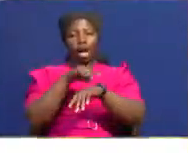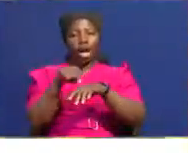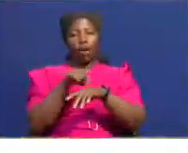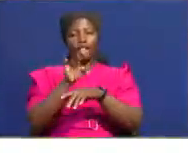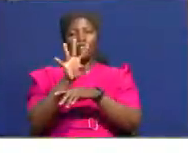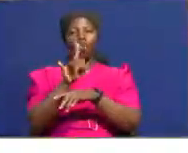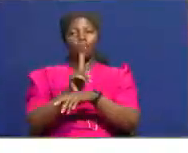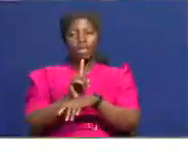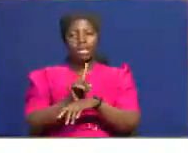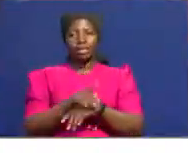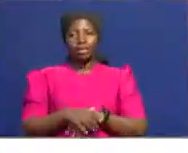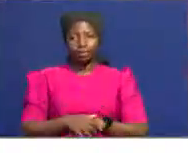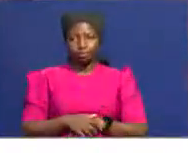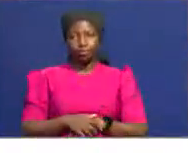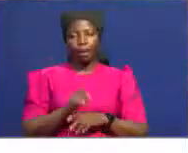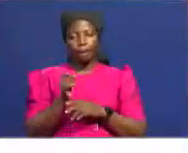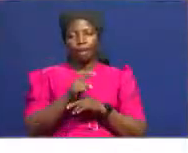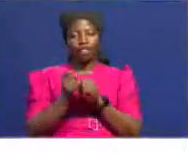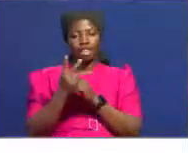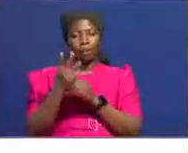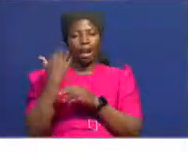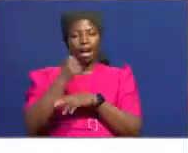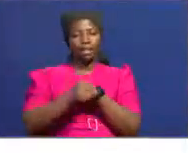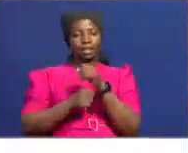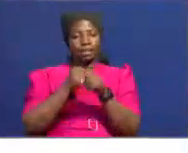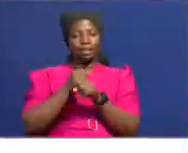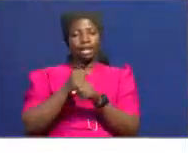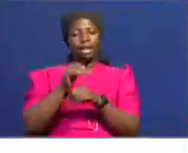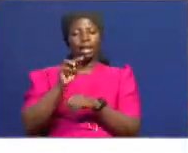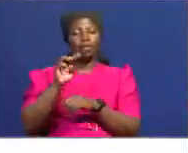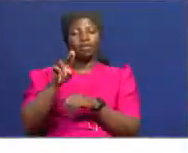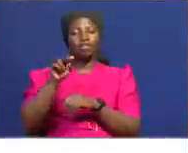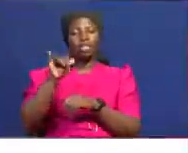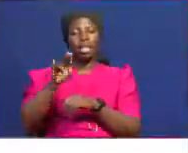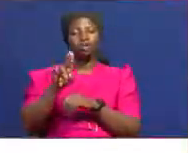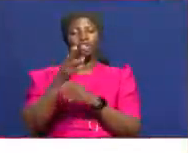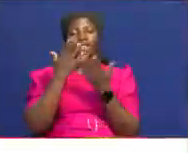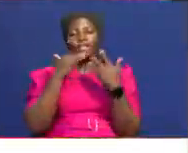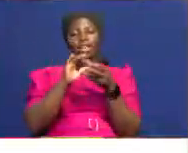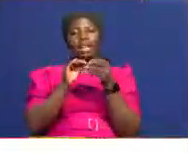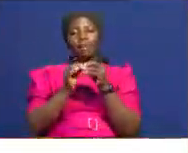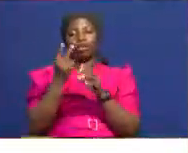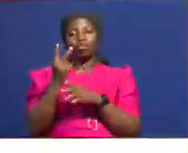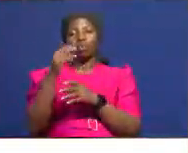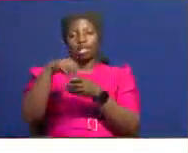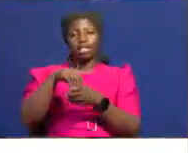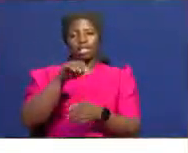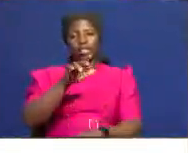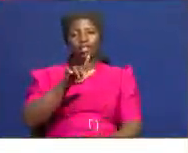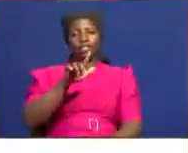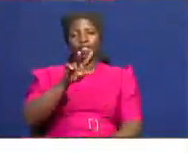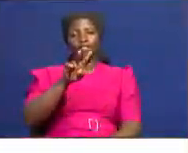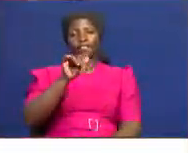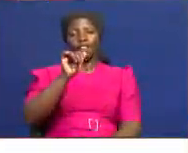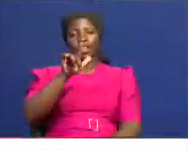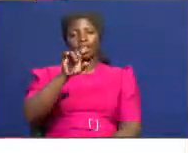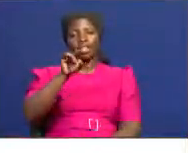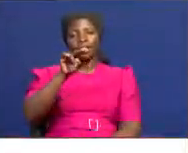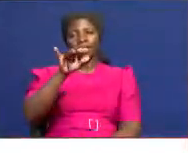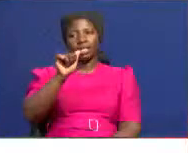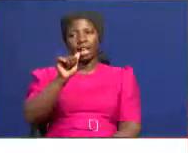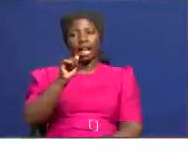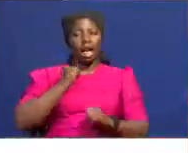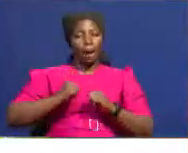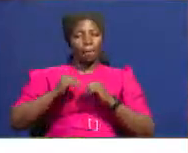4 minutes. In December last year, Munyau finished second in the Valencia Marathon with a personal best time of 2